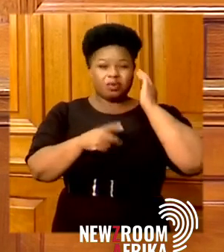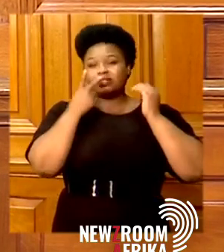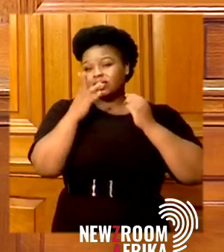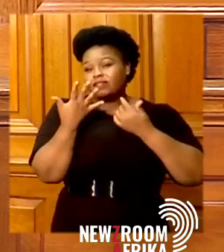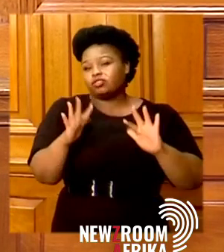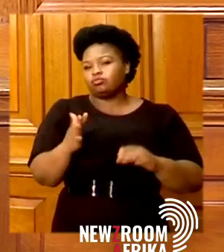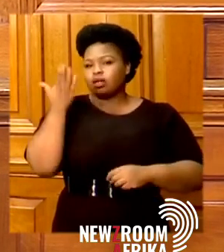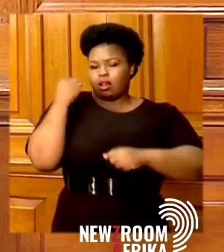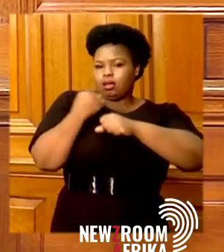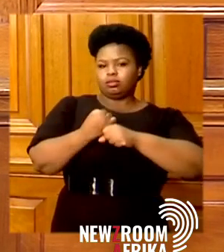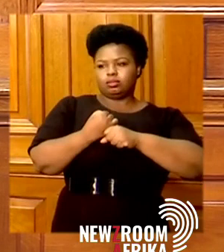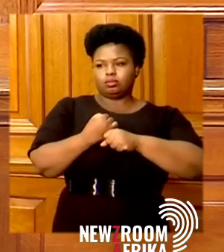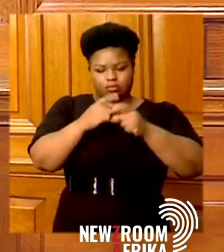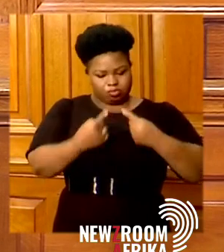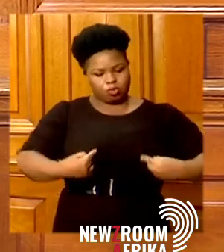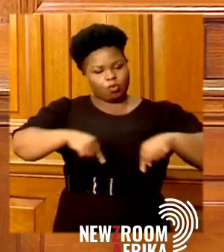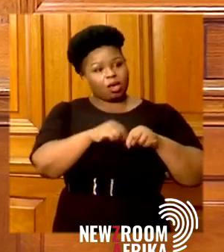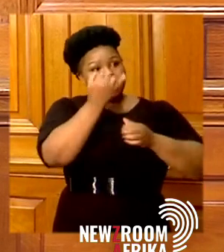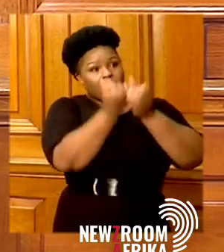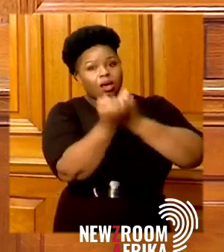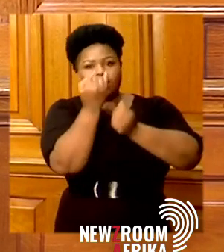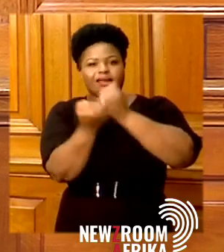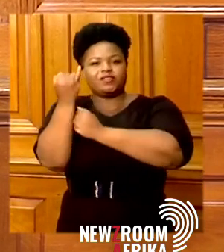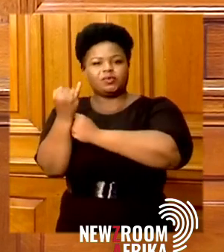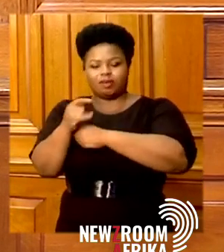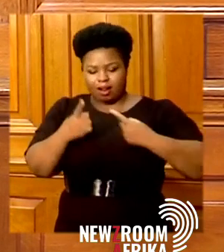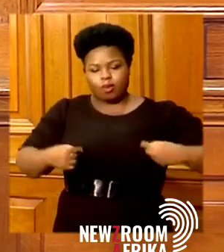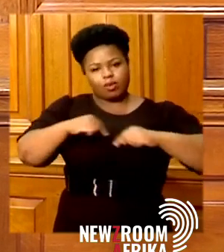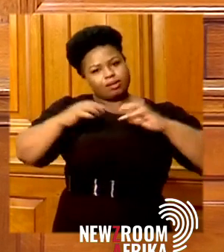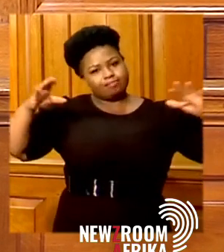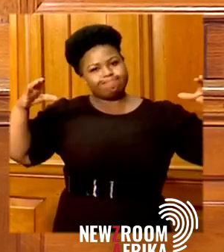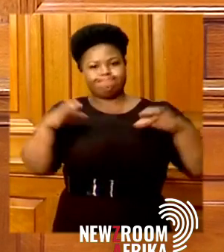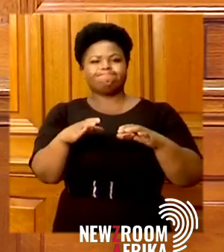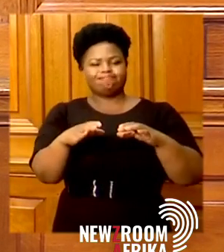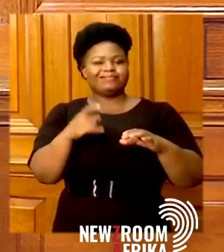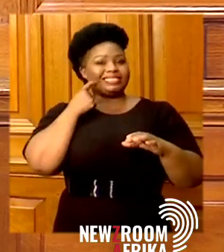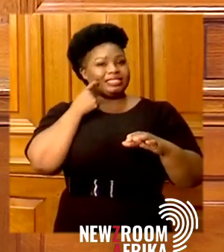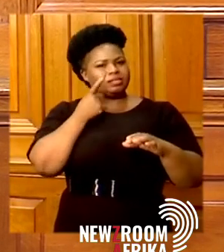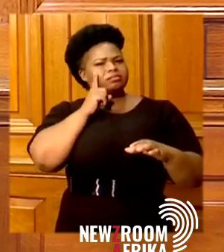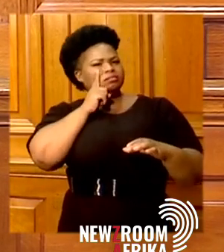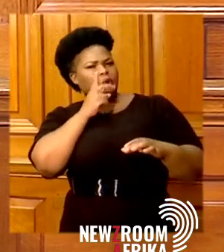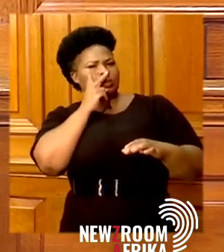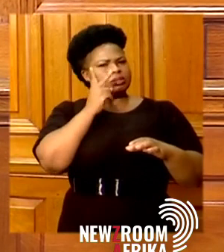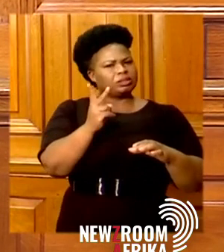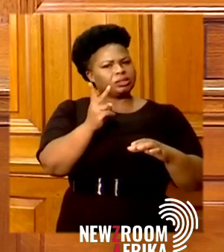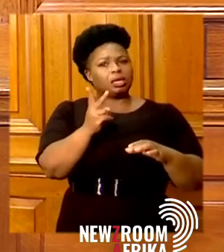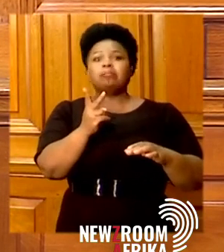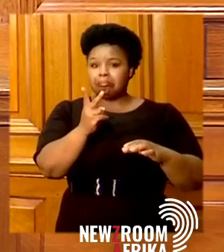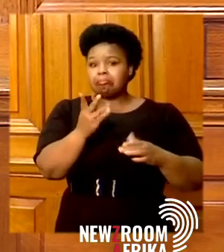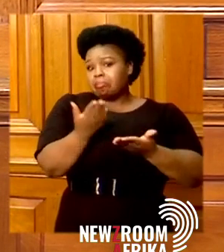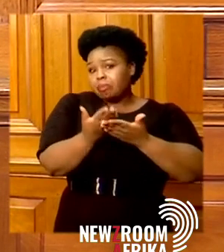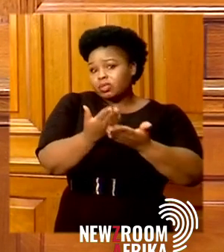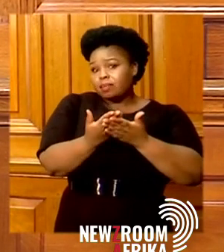individuals and as a collective will determine whether and how soon we experience a